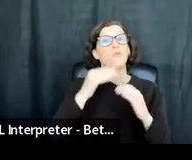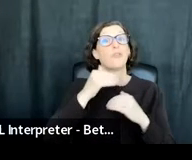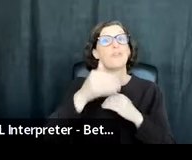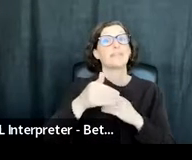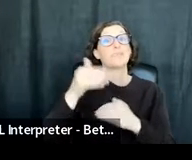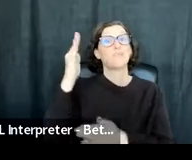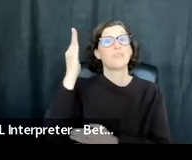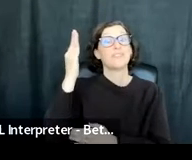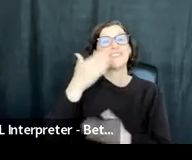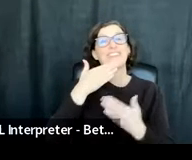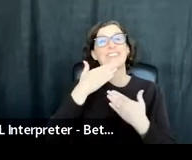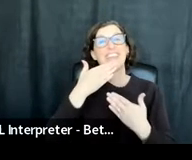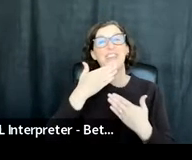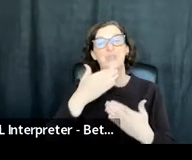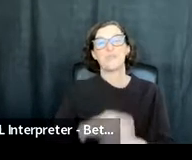again.